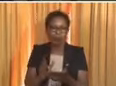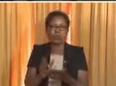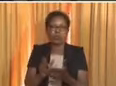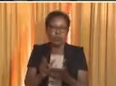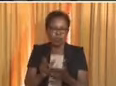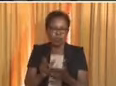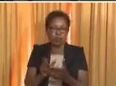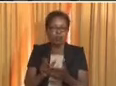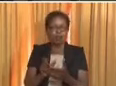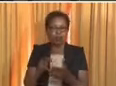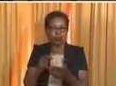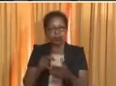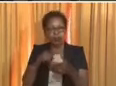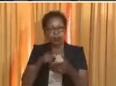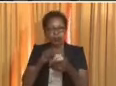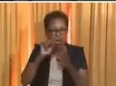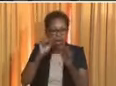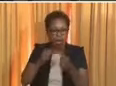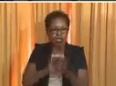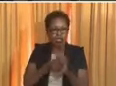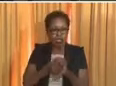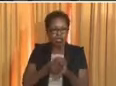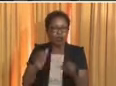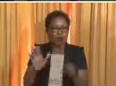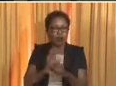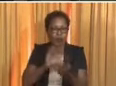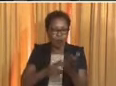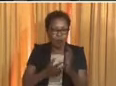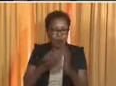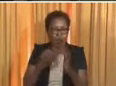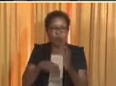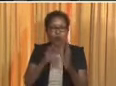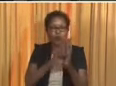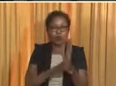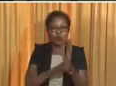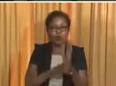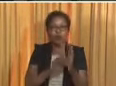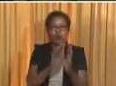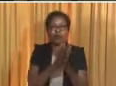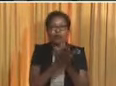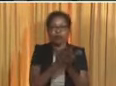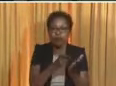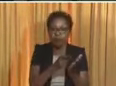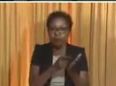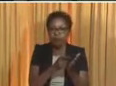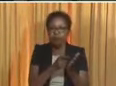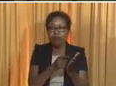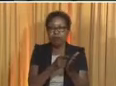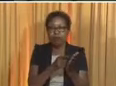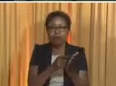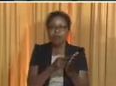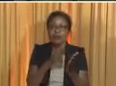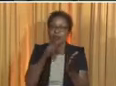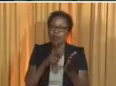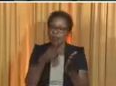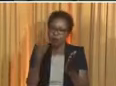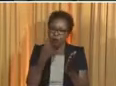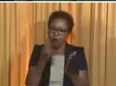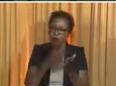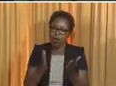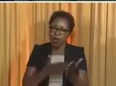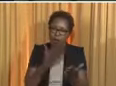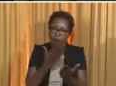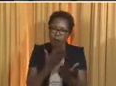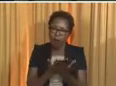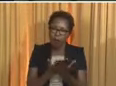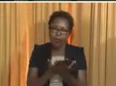to change the entire meaning of the constitutional text. The tool of reading in is only applied where the framers have left out a